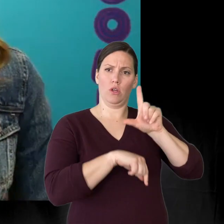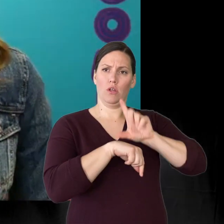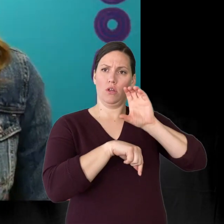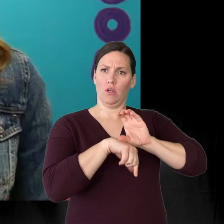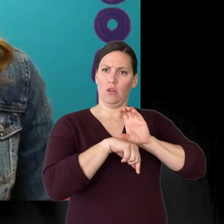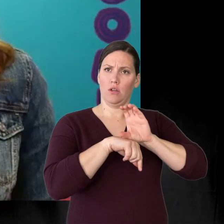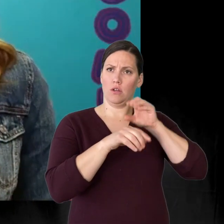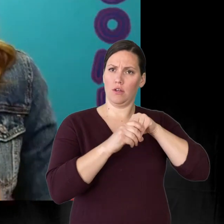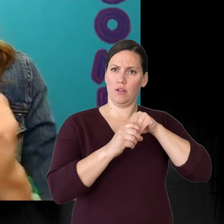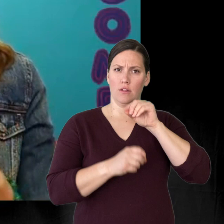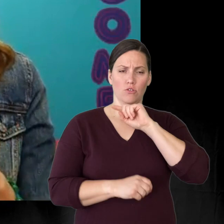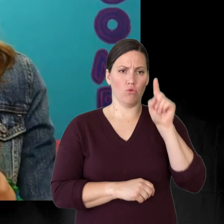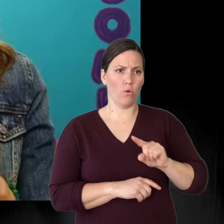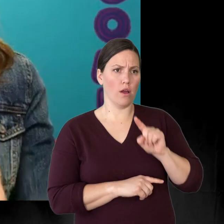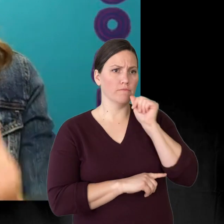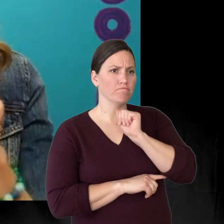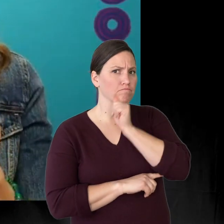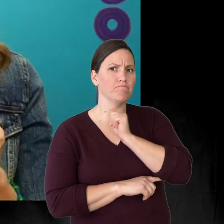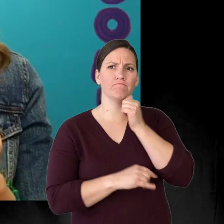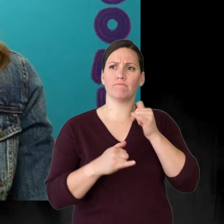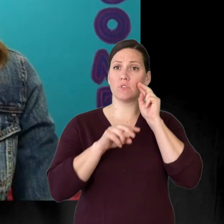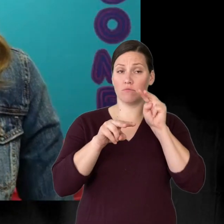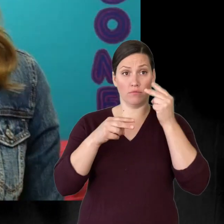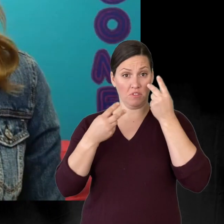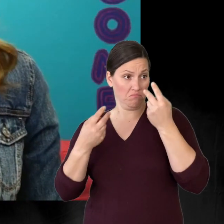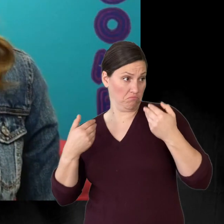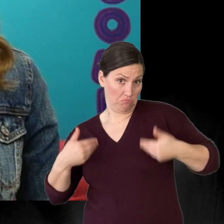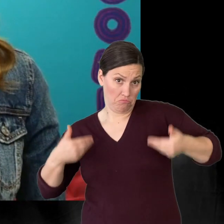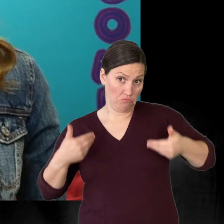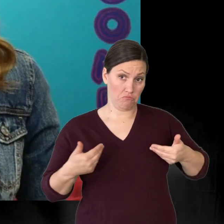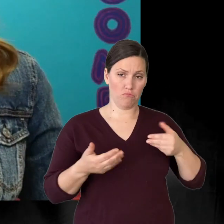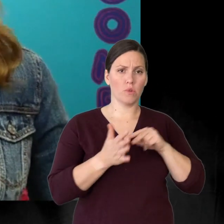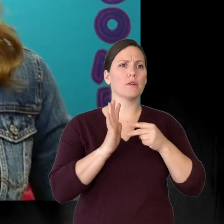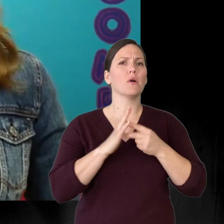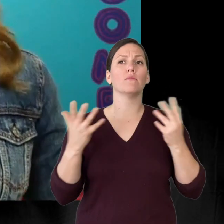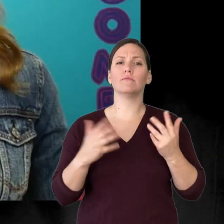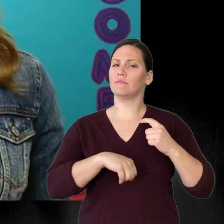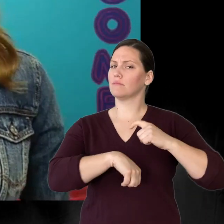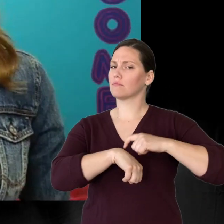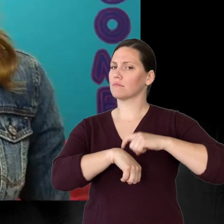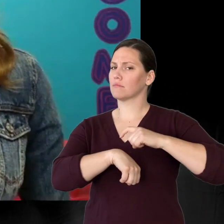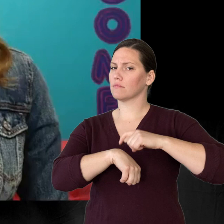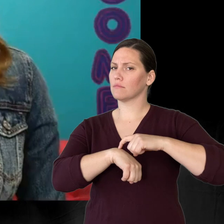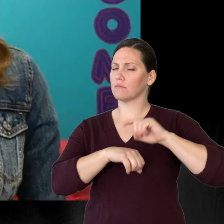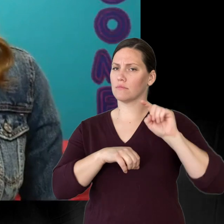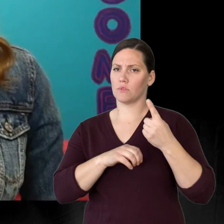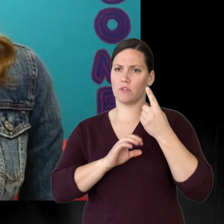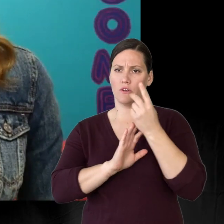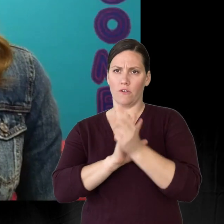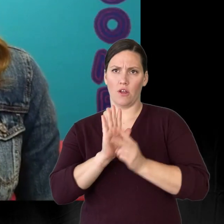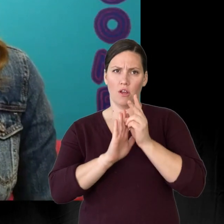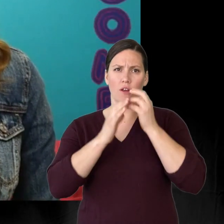Park, Arizona. Now, you seeing me on this side of the screen can only mean one thing. It's time for us to start another